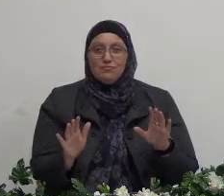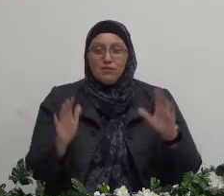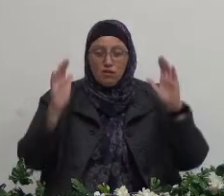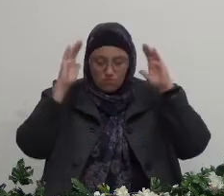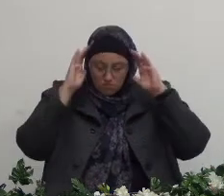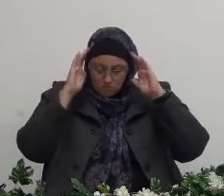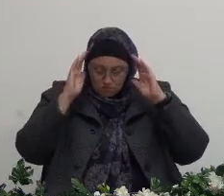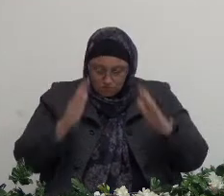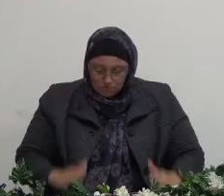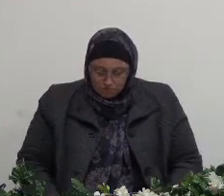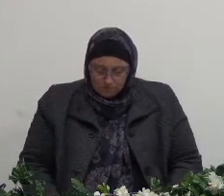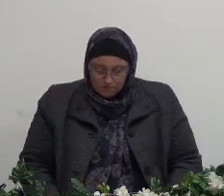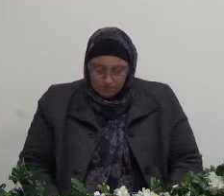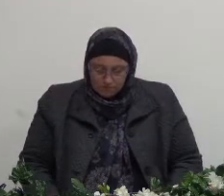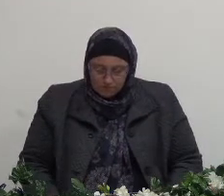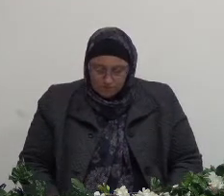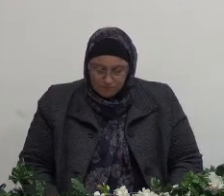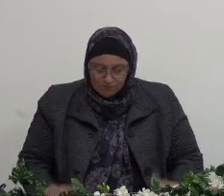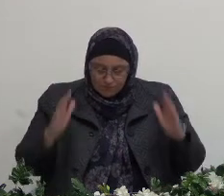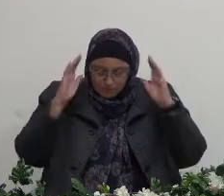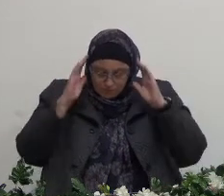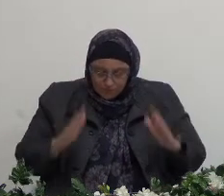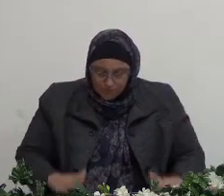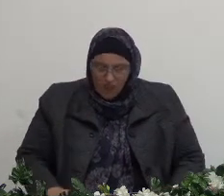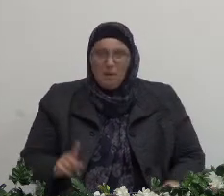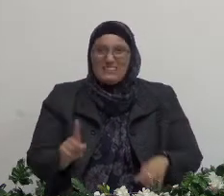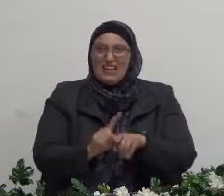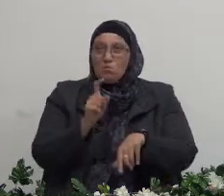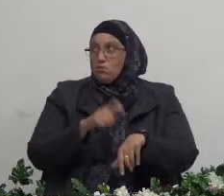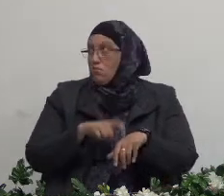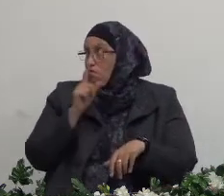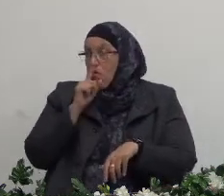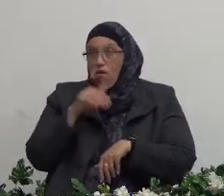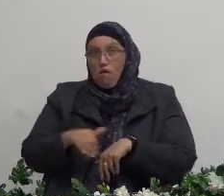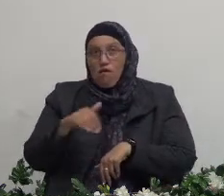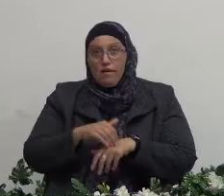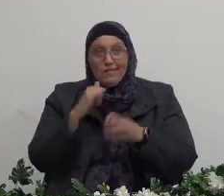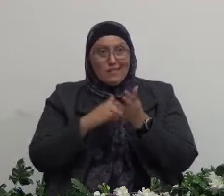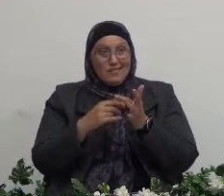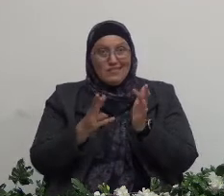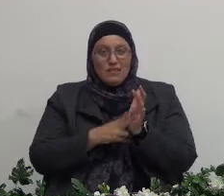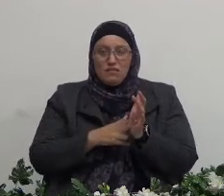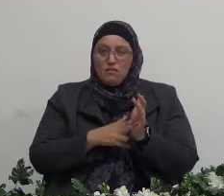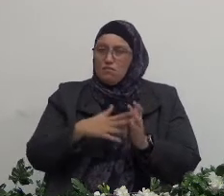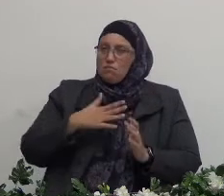commit immorality and transgress, what is the value of my prayers?